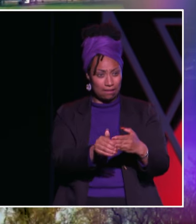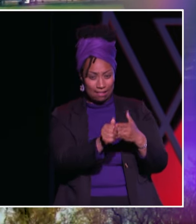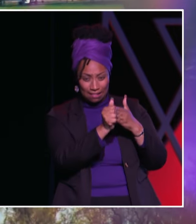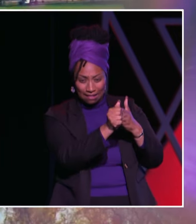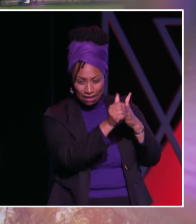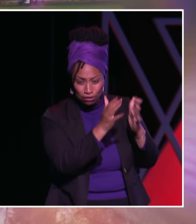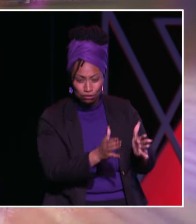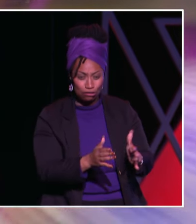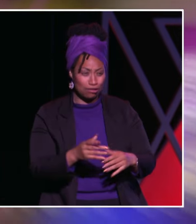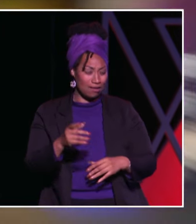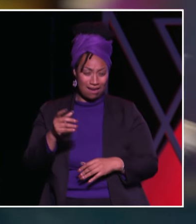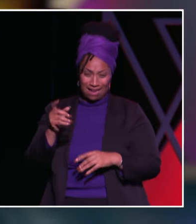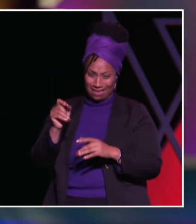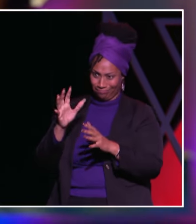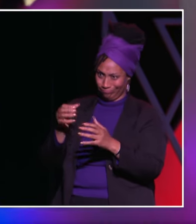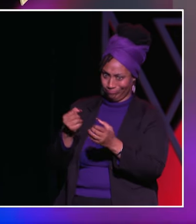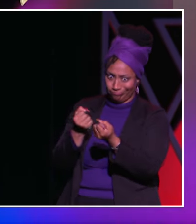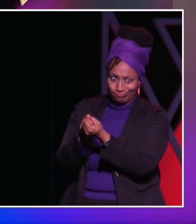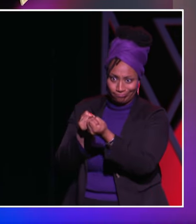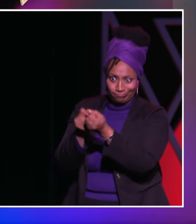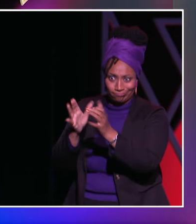city.